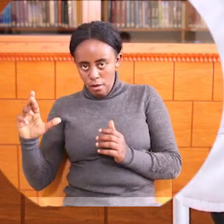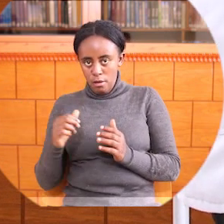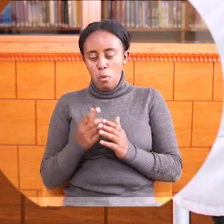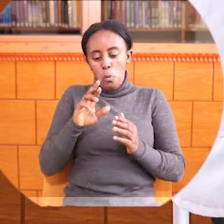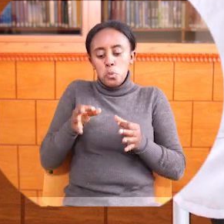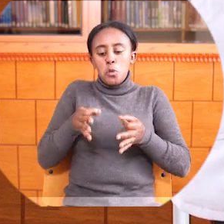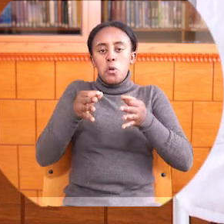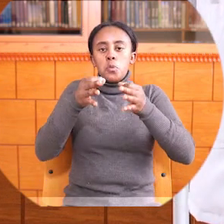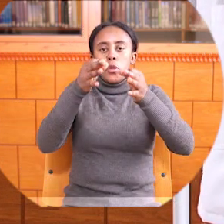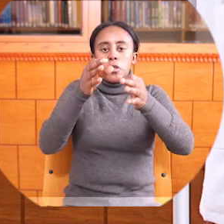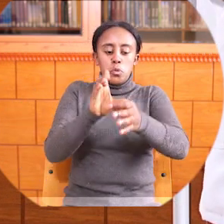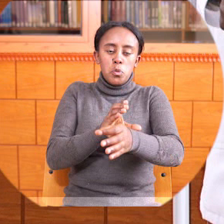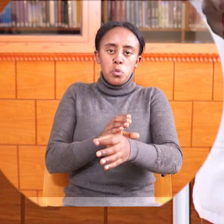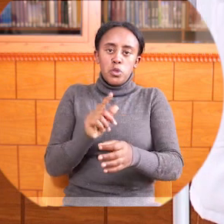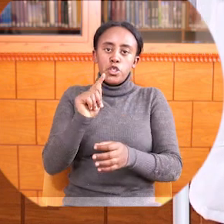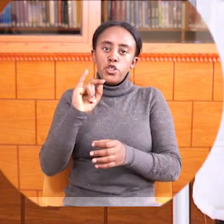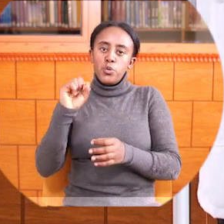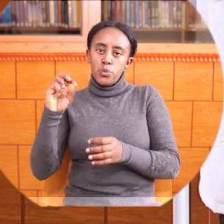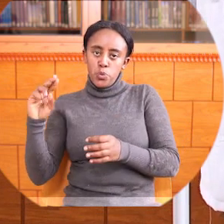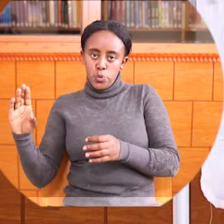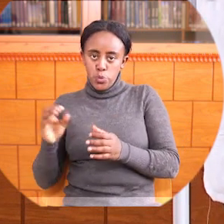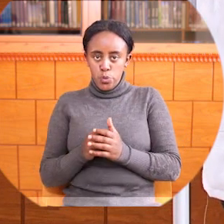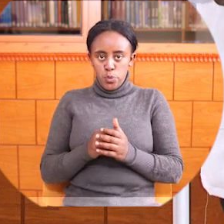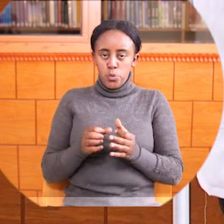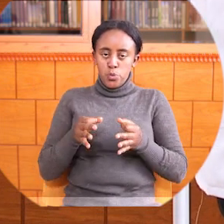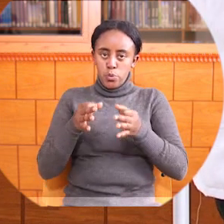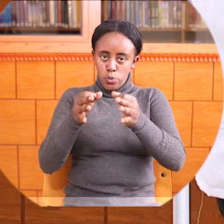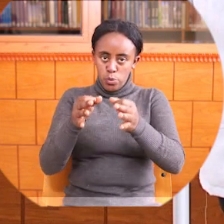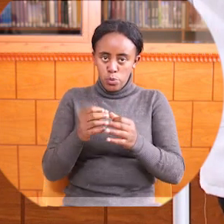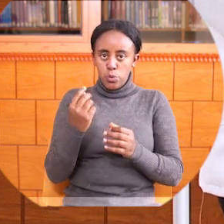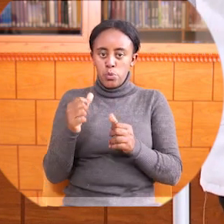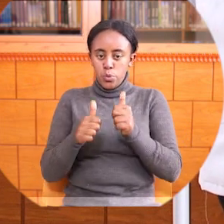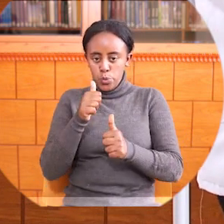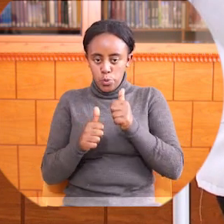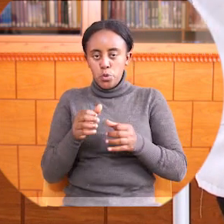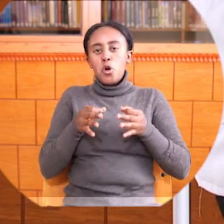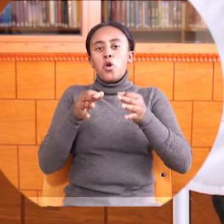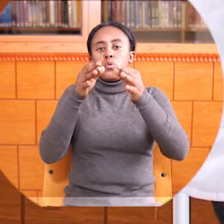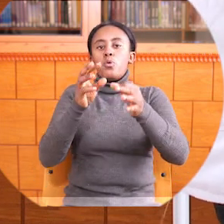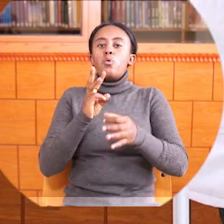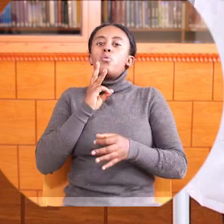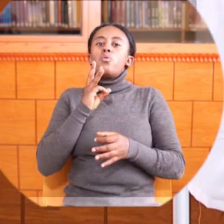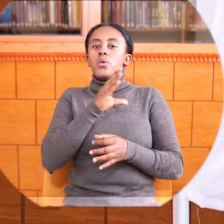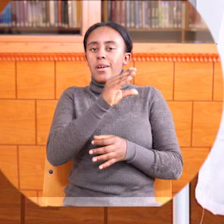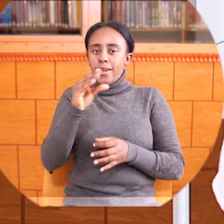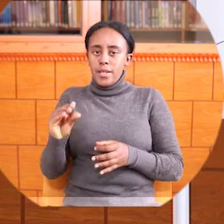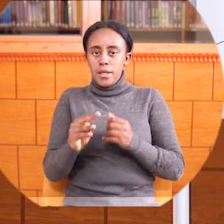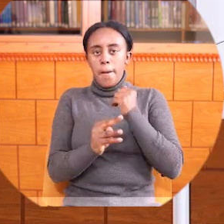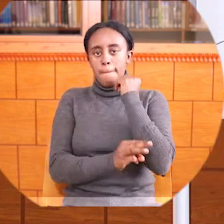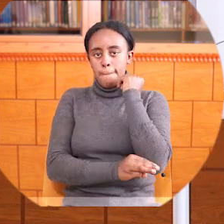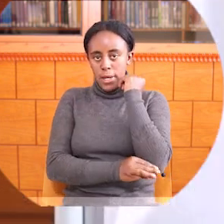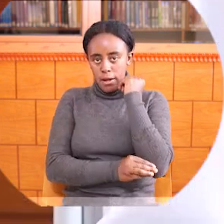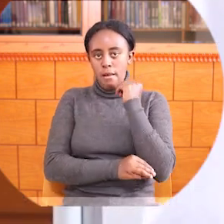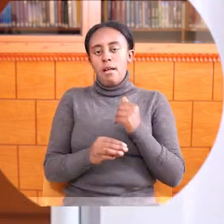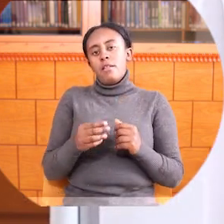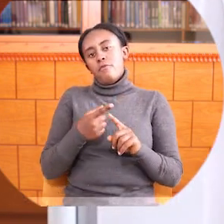transporting tissue. Transporting tissue are a type of tissue which is used for transporting water and the mineral from the